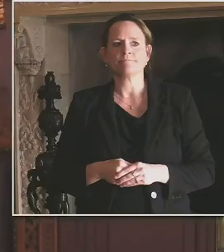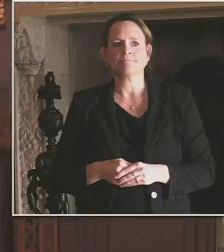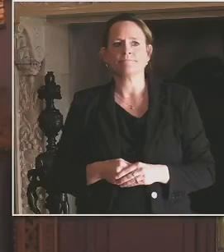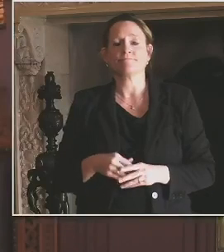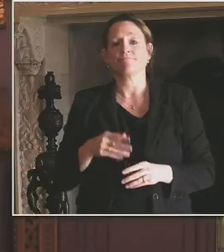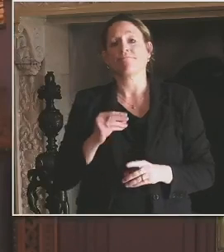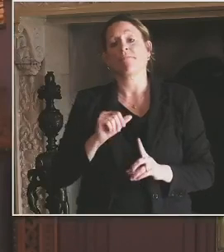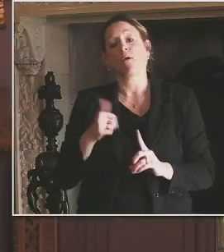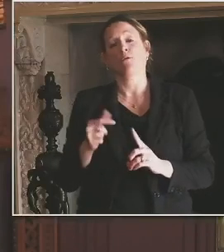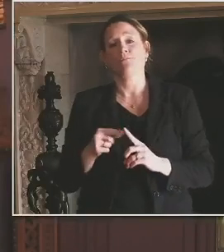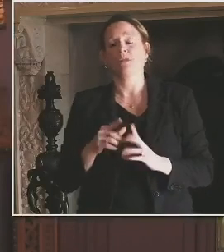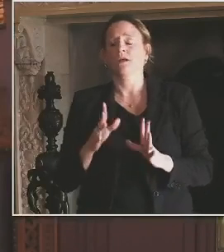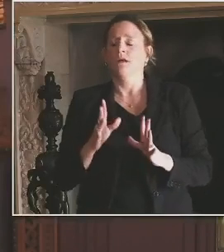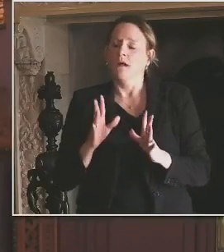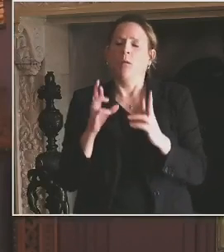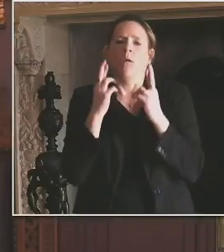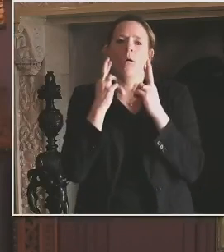with